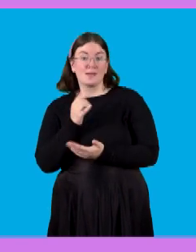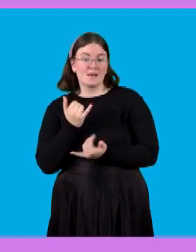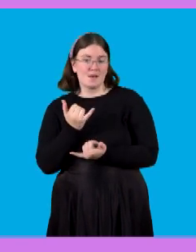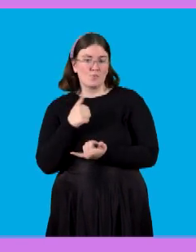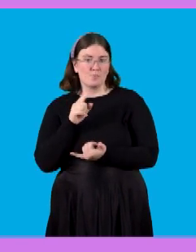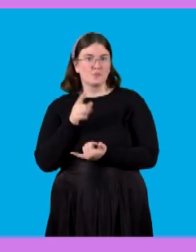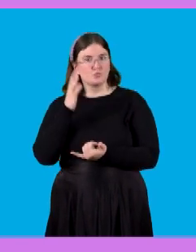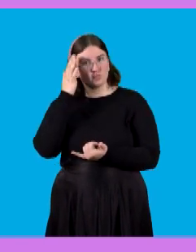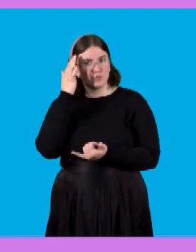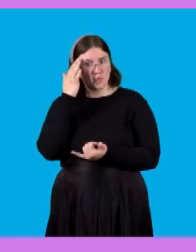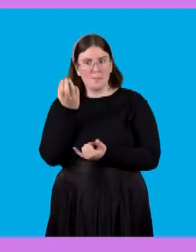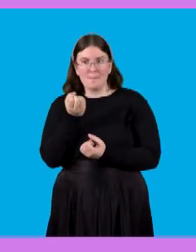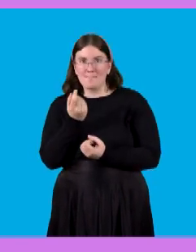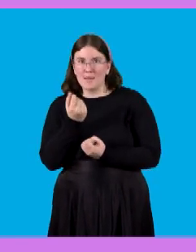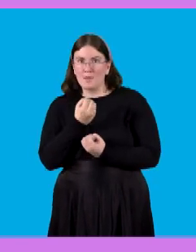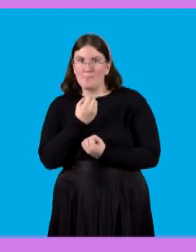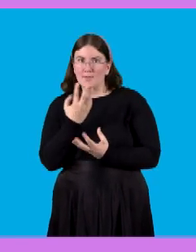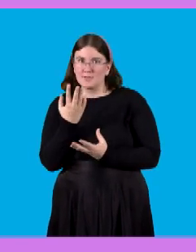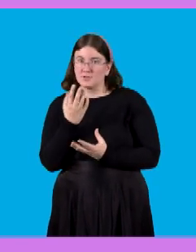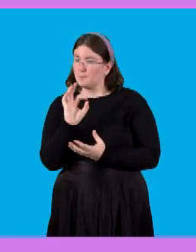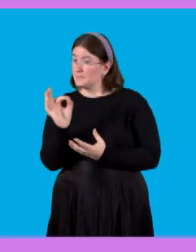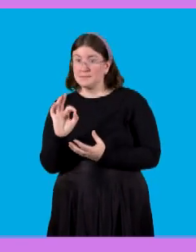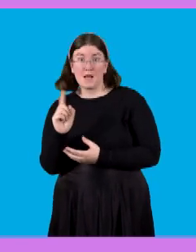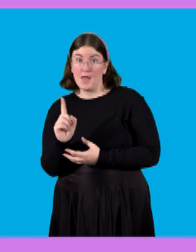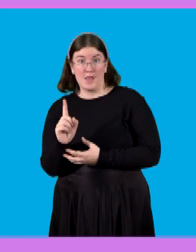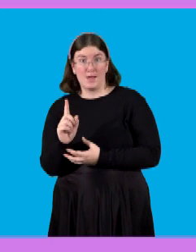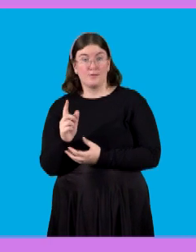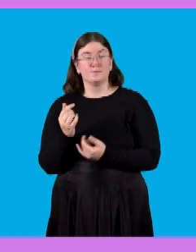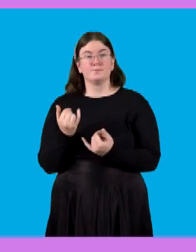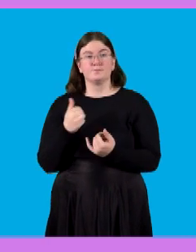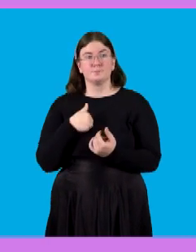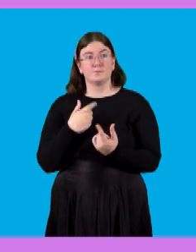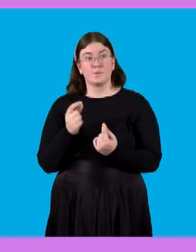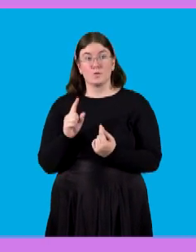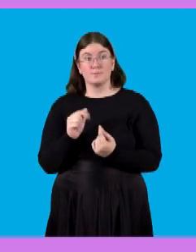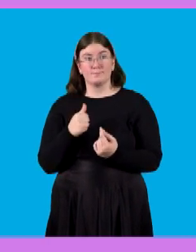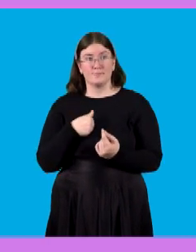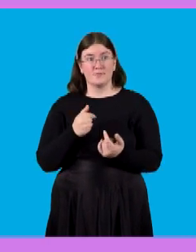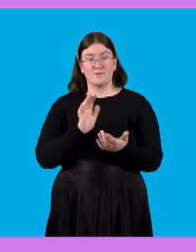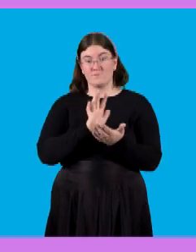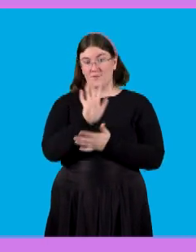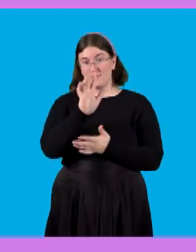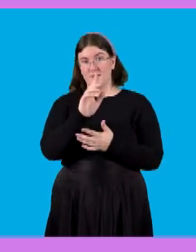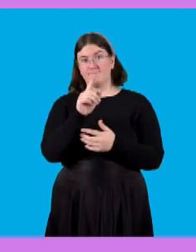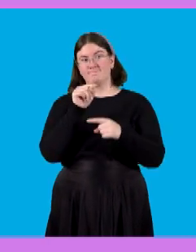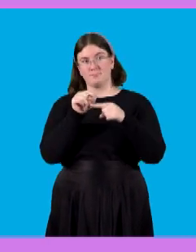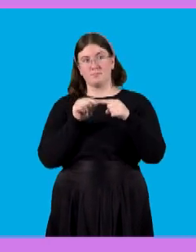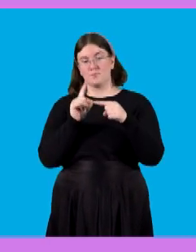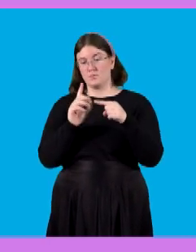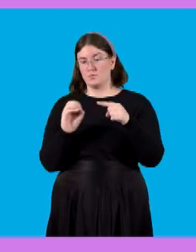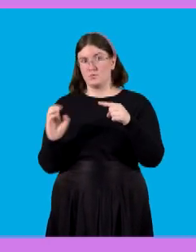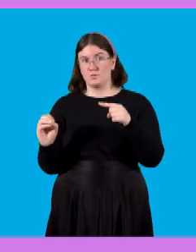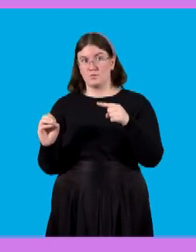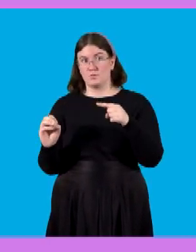to know what is the amount, not the percentage. So therefore I will go and I say, that will be 15 over 100,